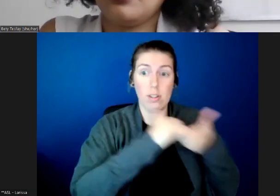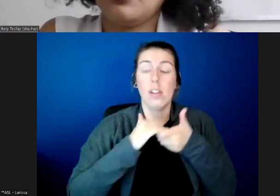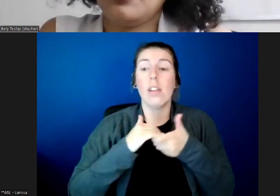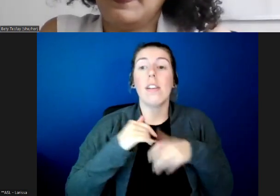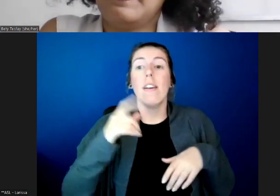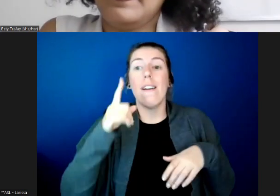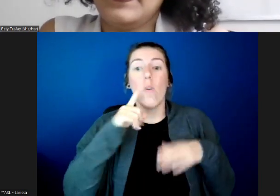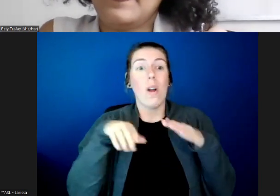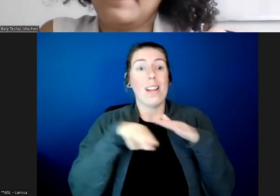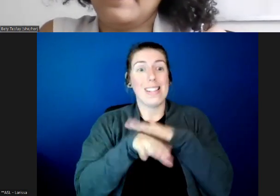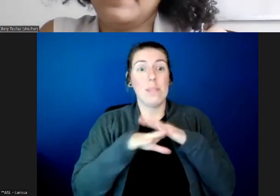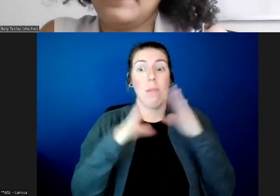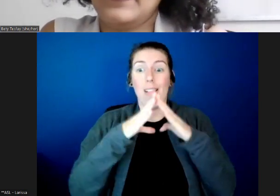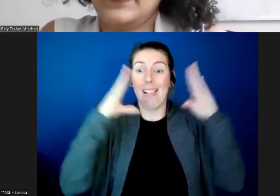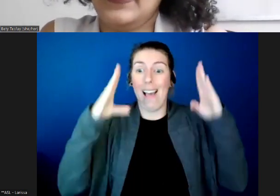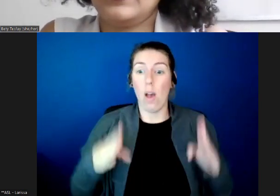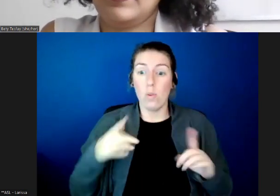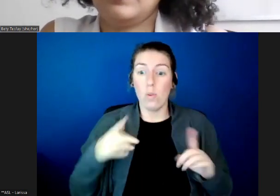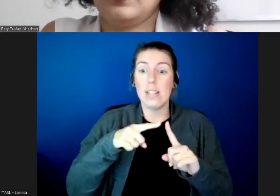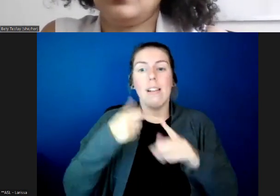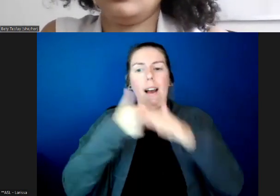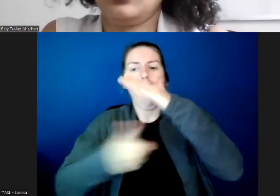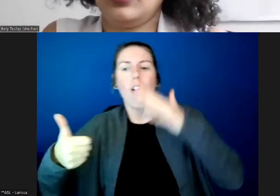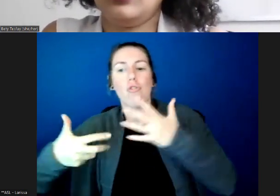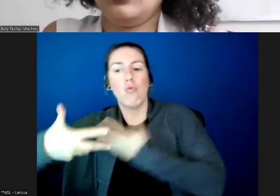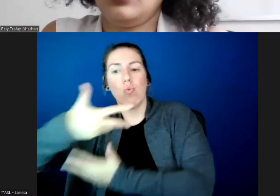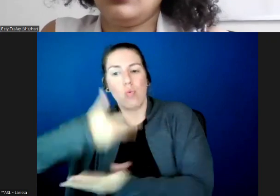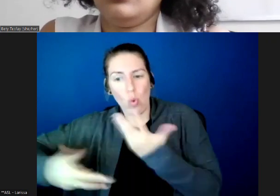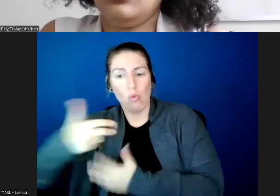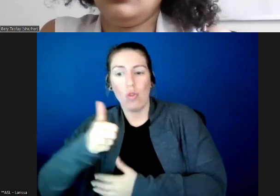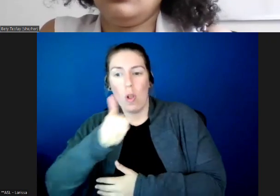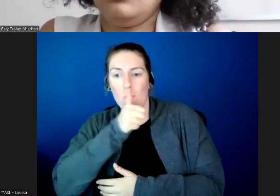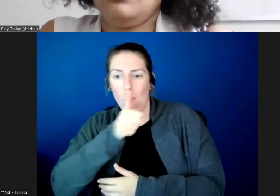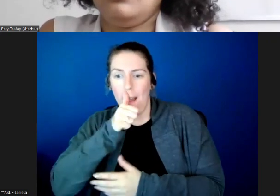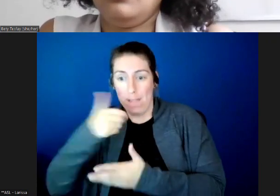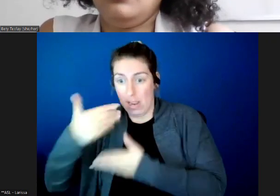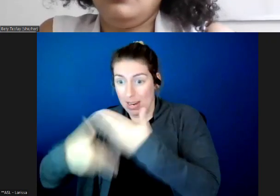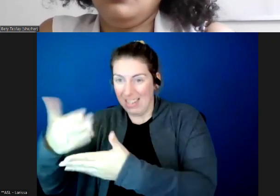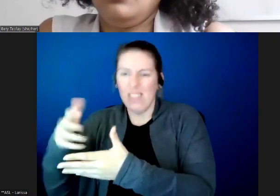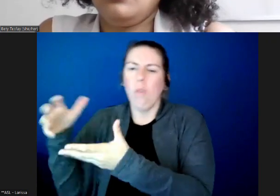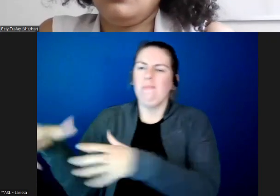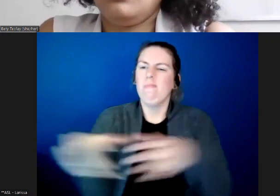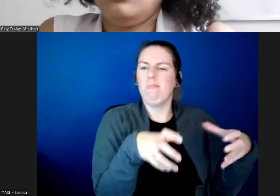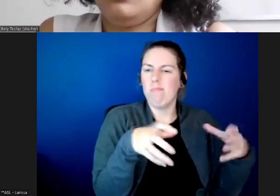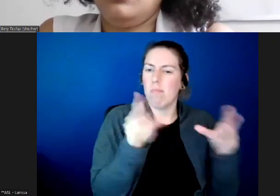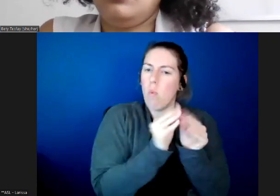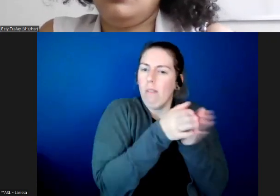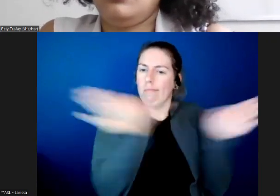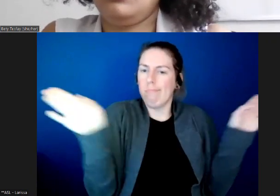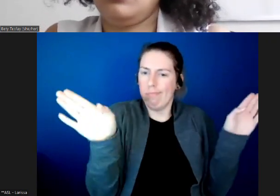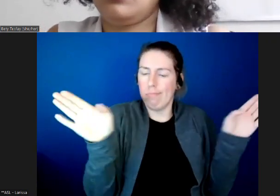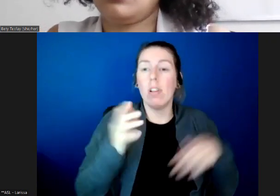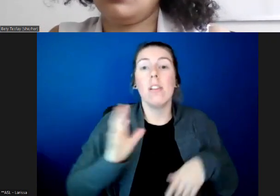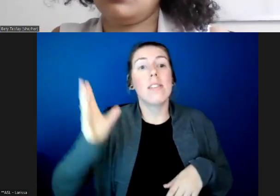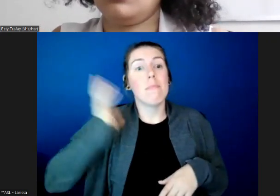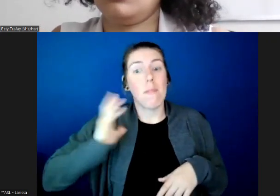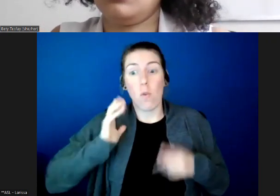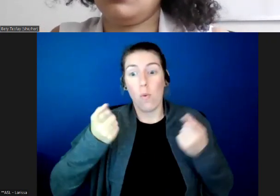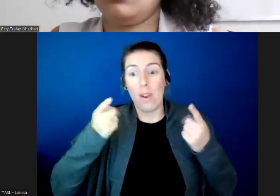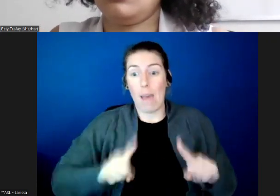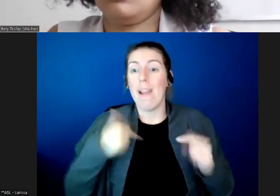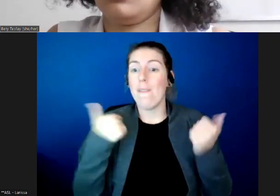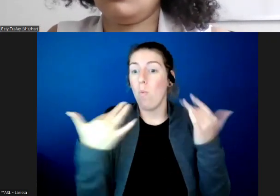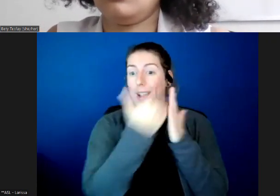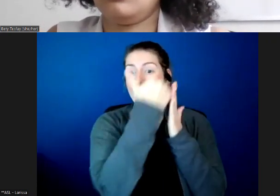housing out of the social housing and private market. Because what was happening is, you know, you have a waiting list